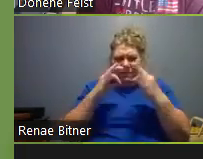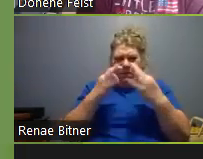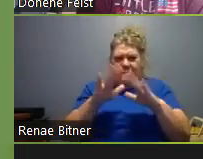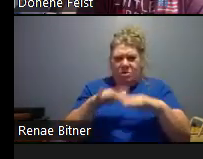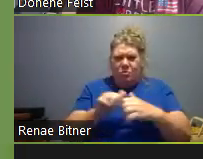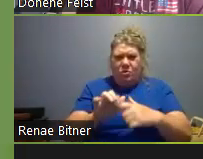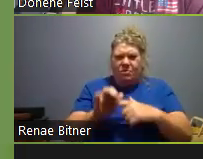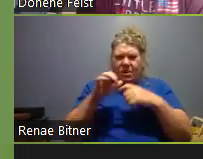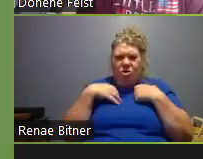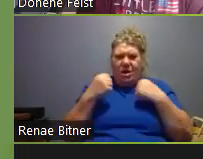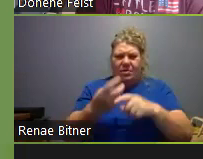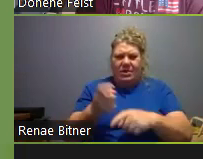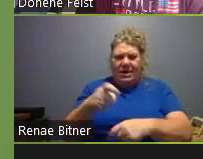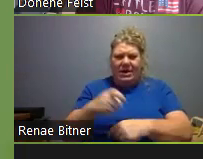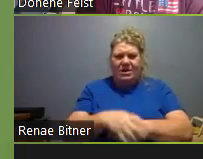with special health care needs.